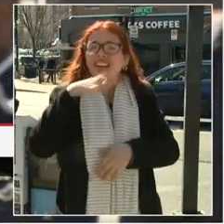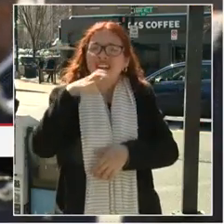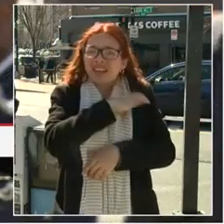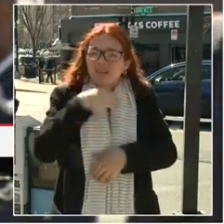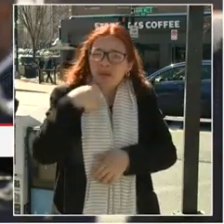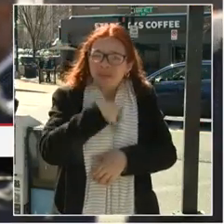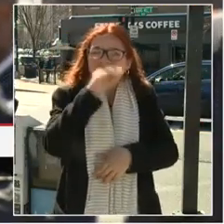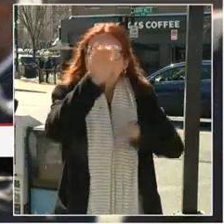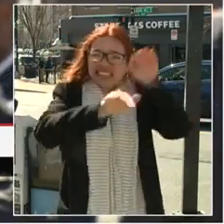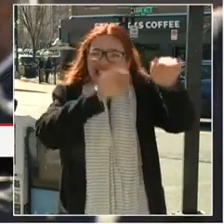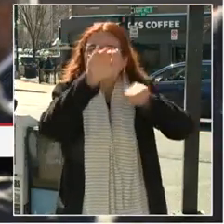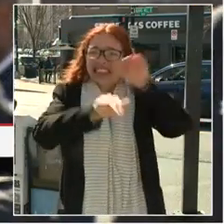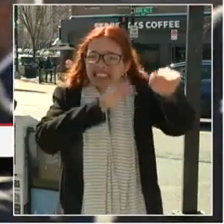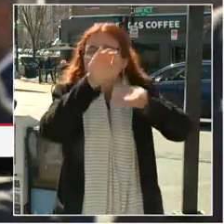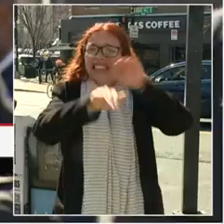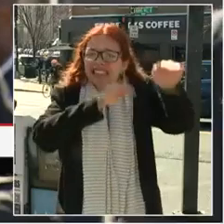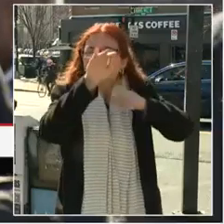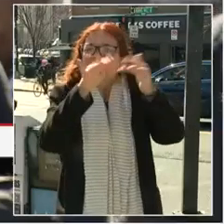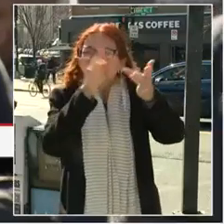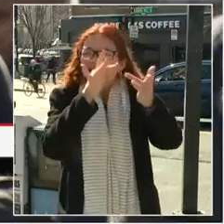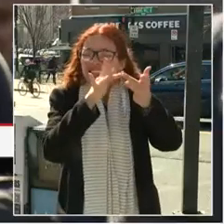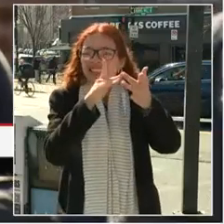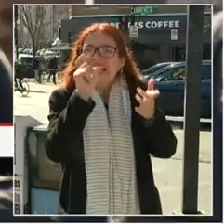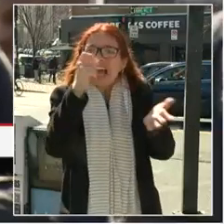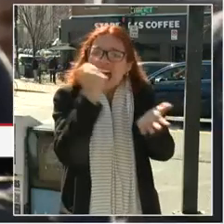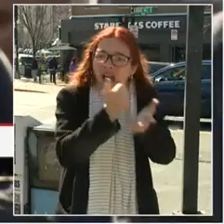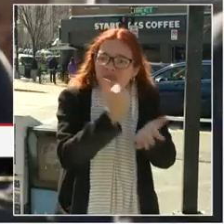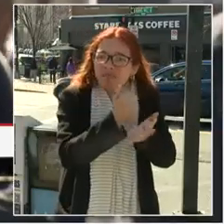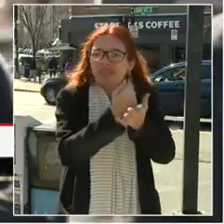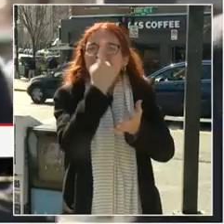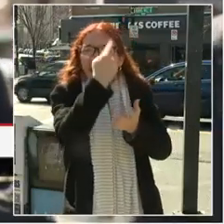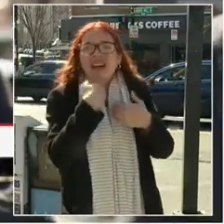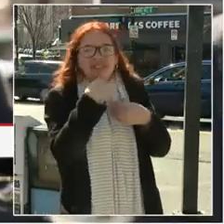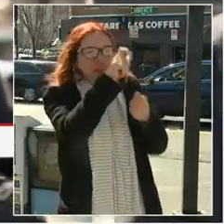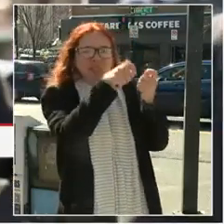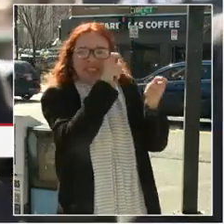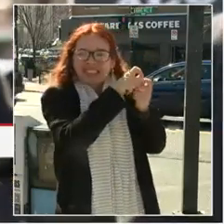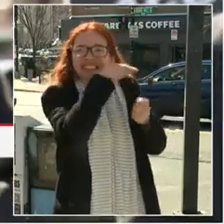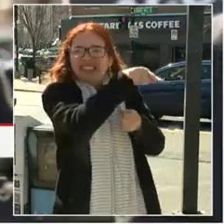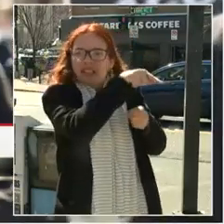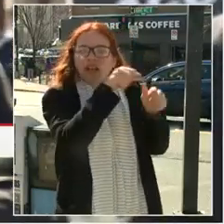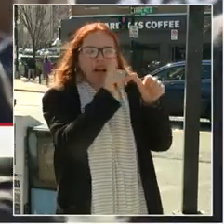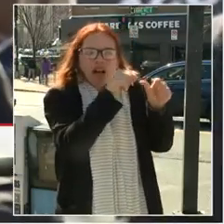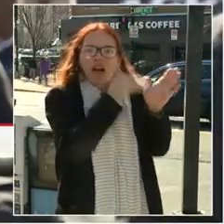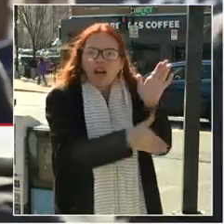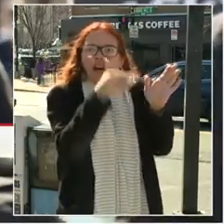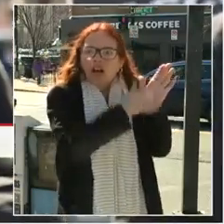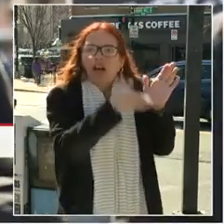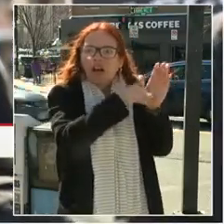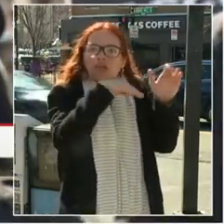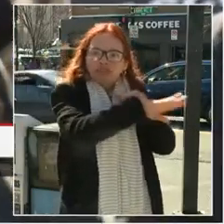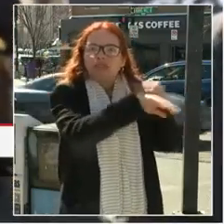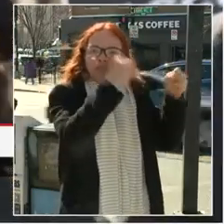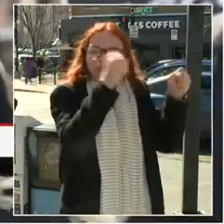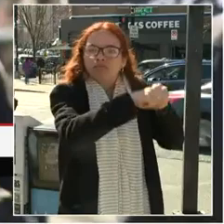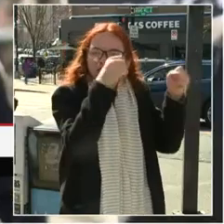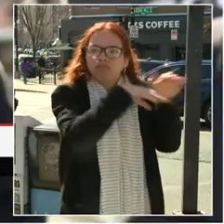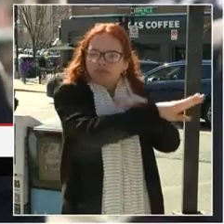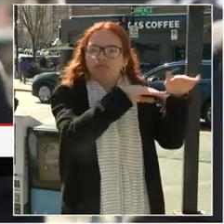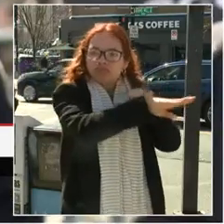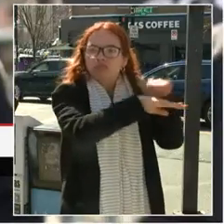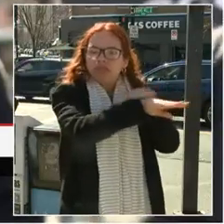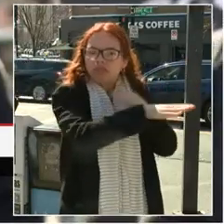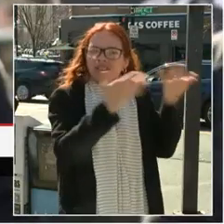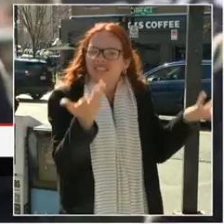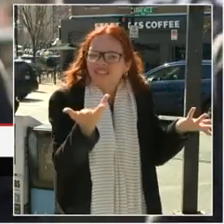reaching out for help regarding one particular person who kept vandalizing his business. Why is this now coming after those